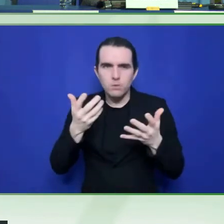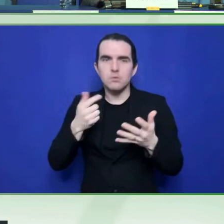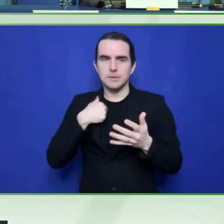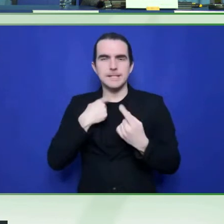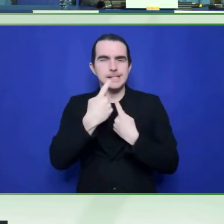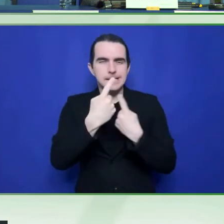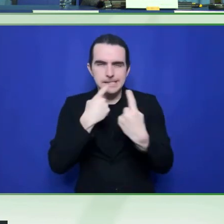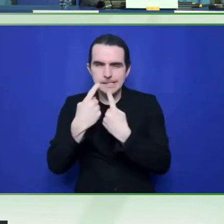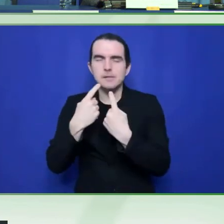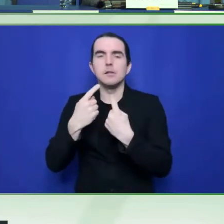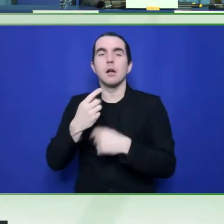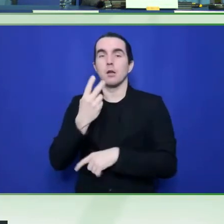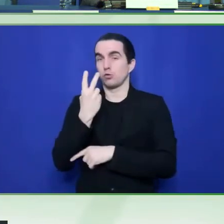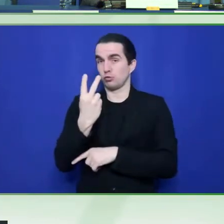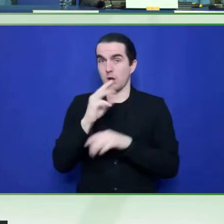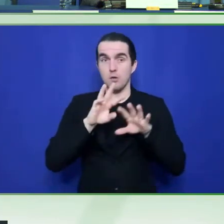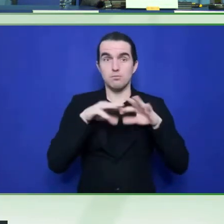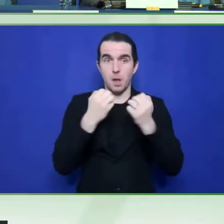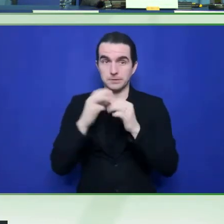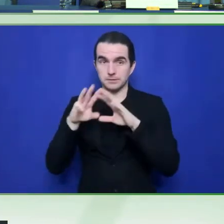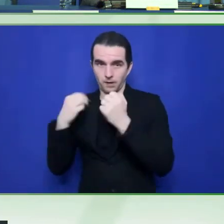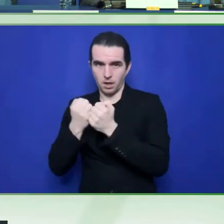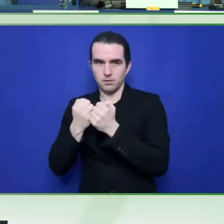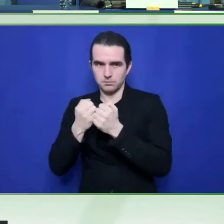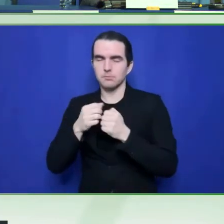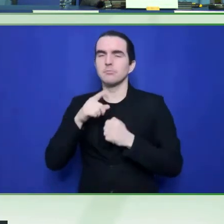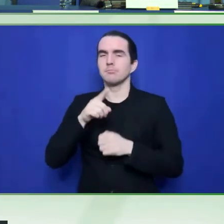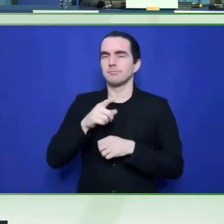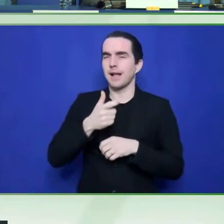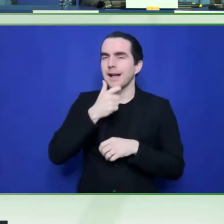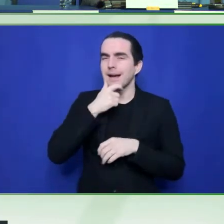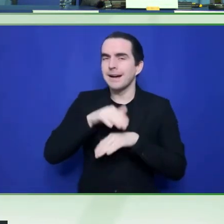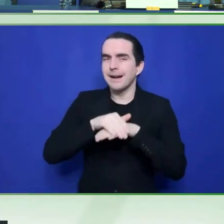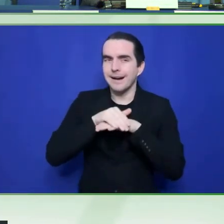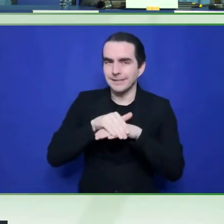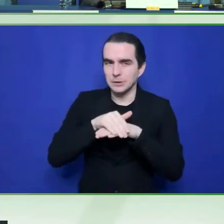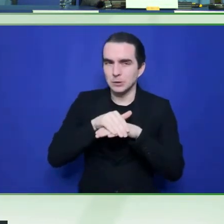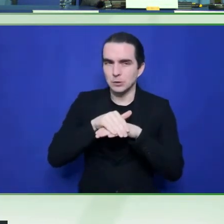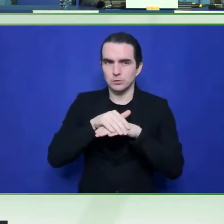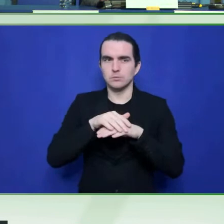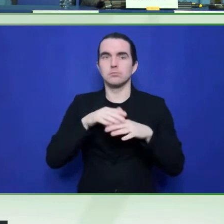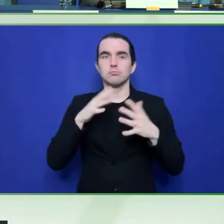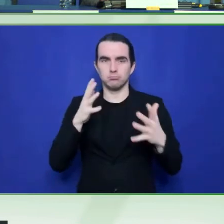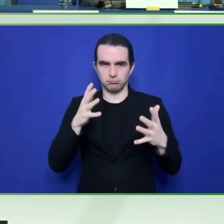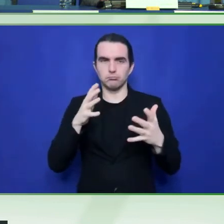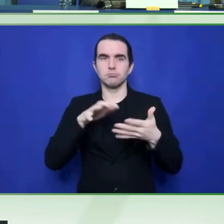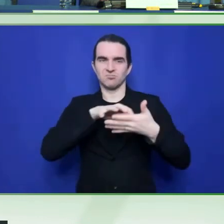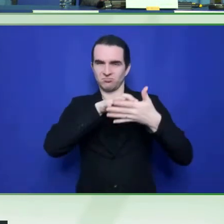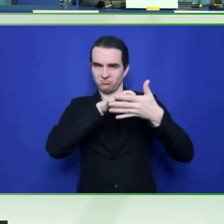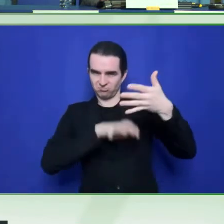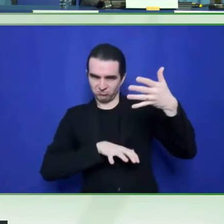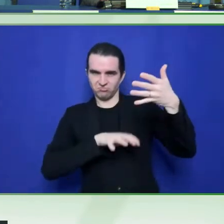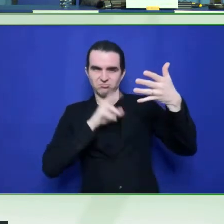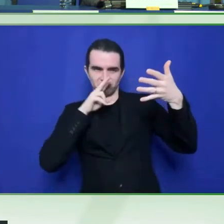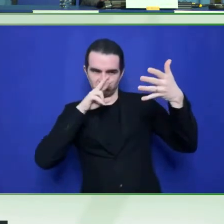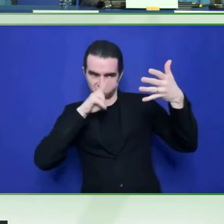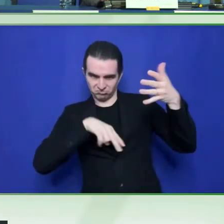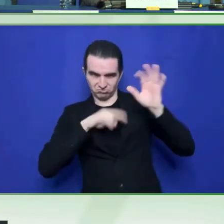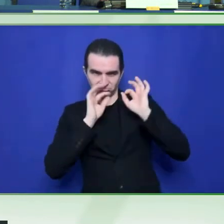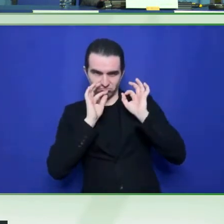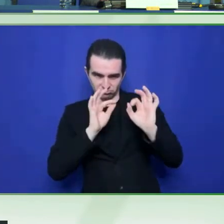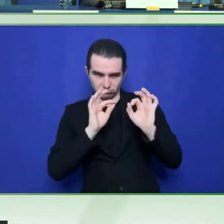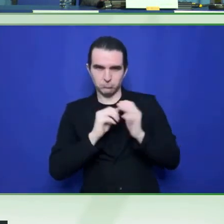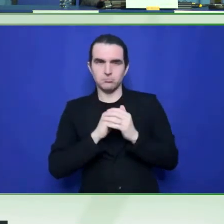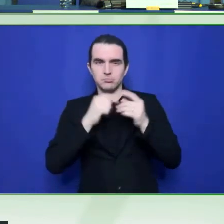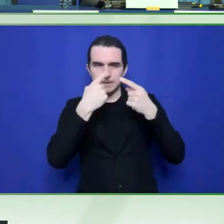We identified different technologies that could be beneficial to increase inclusion